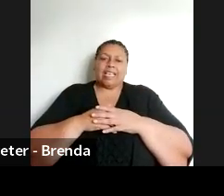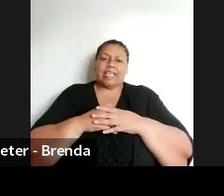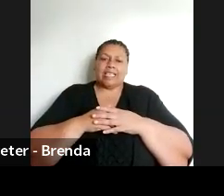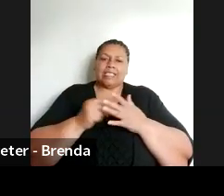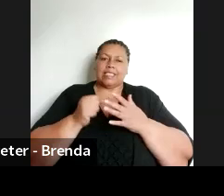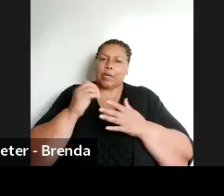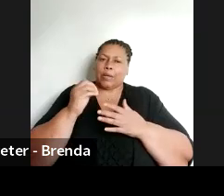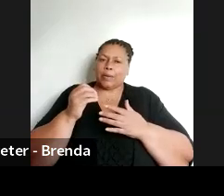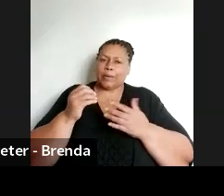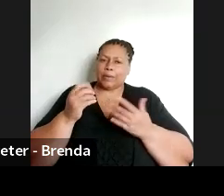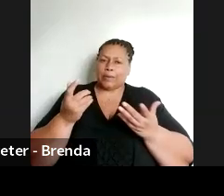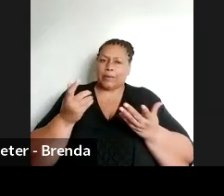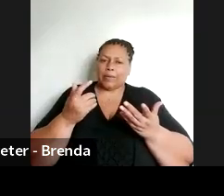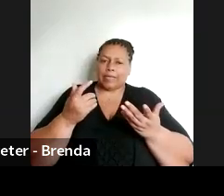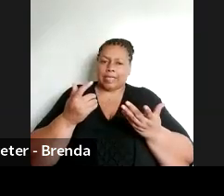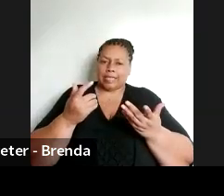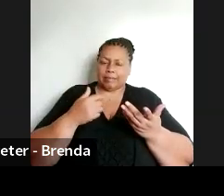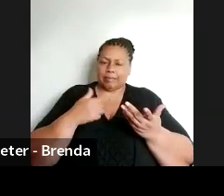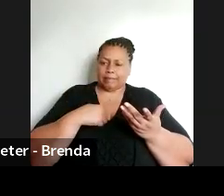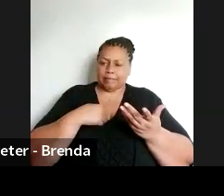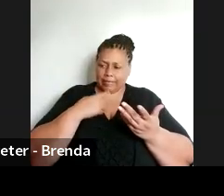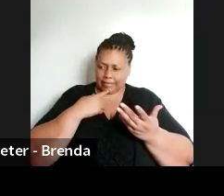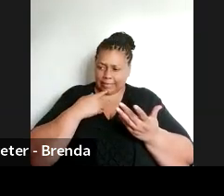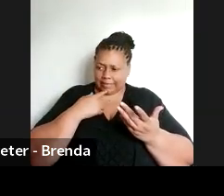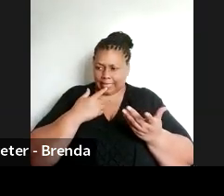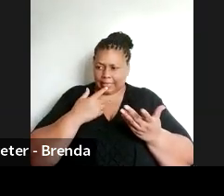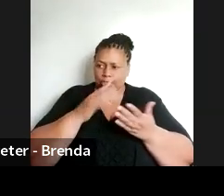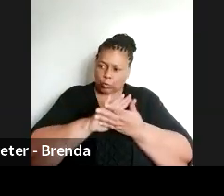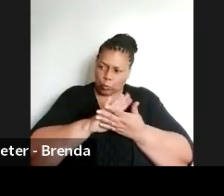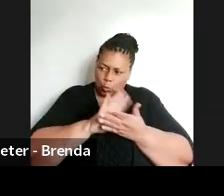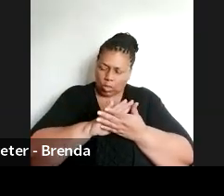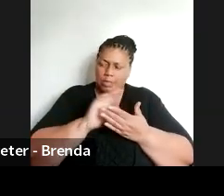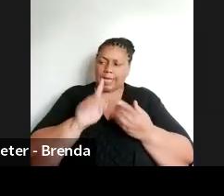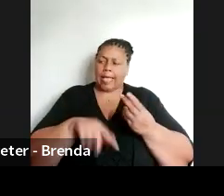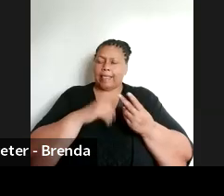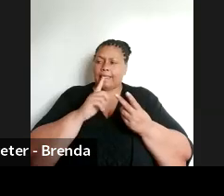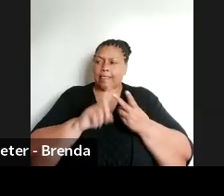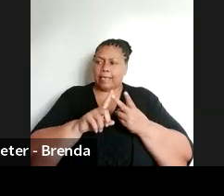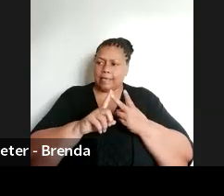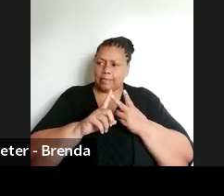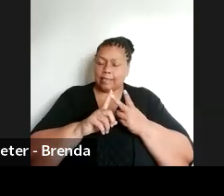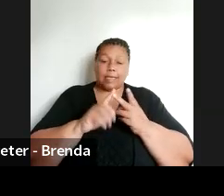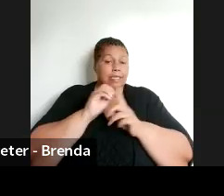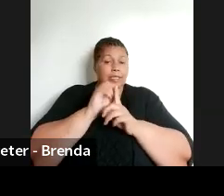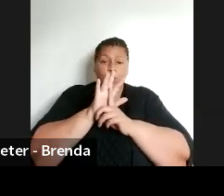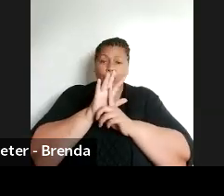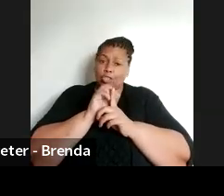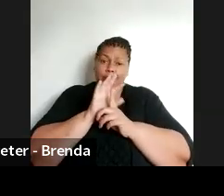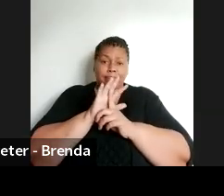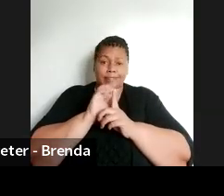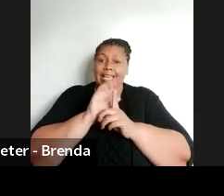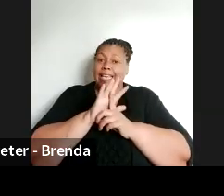So I said the schools, and then just exposure. So exposing them